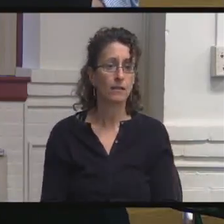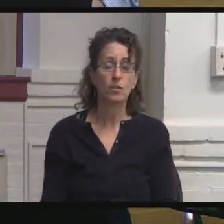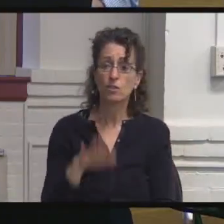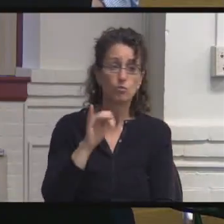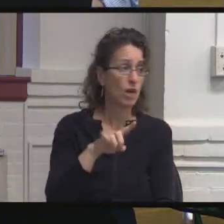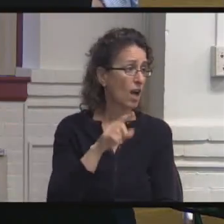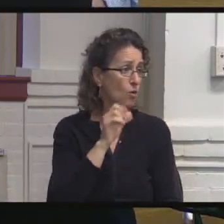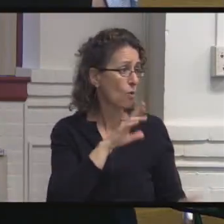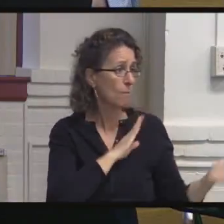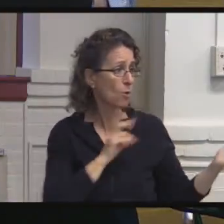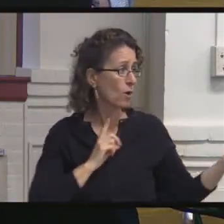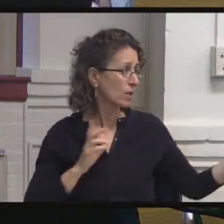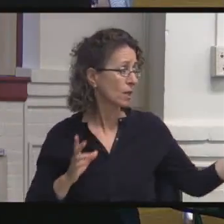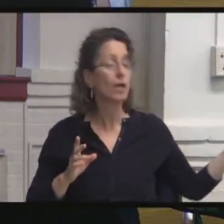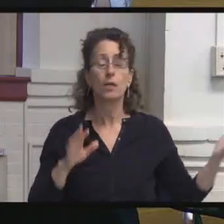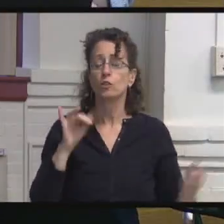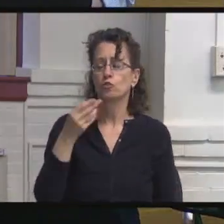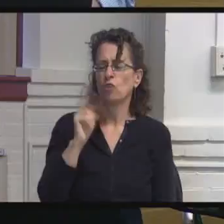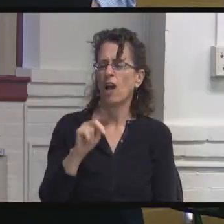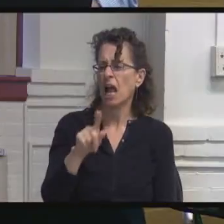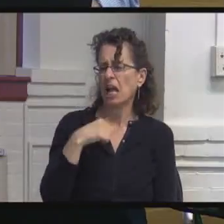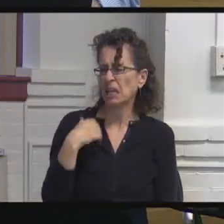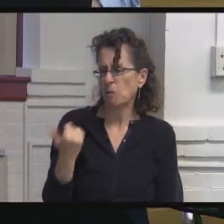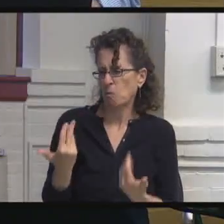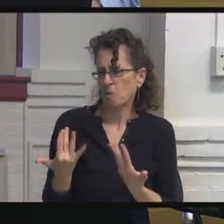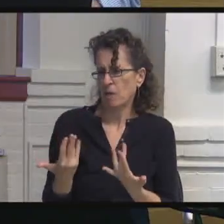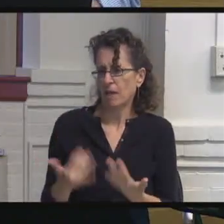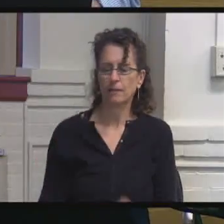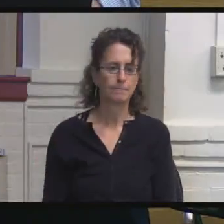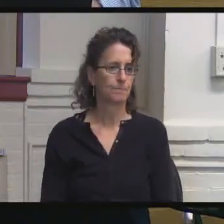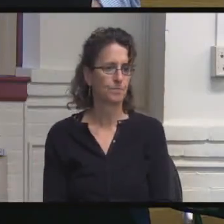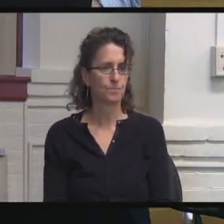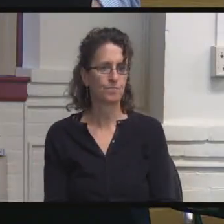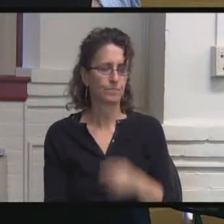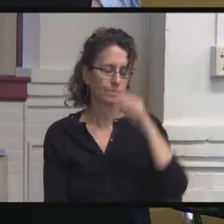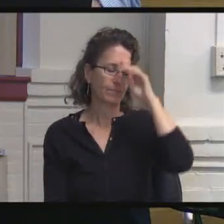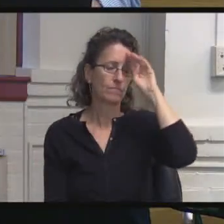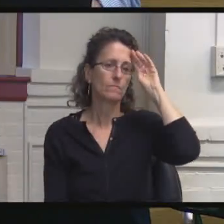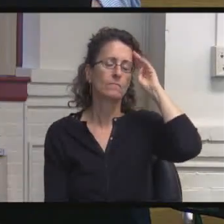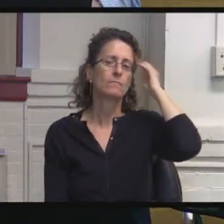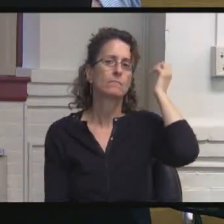from the board's got any questions right now. I do in a minute, but not yet. Okay.